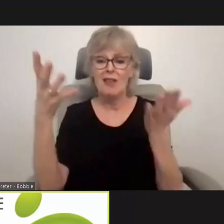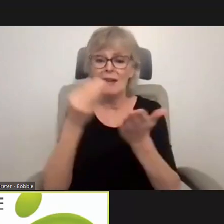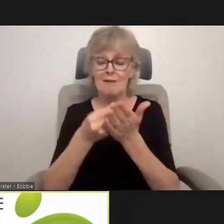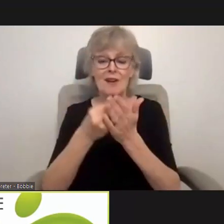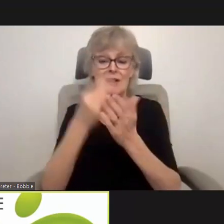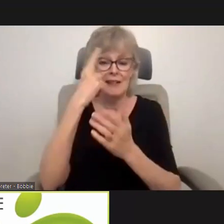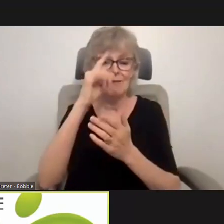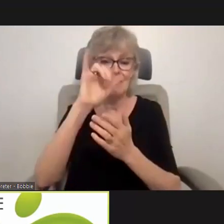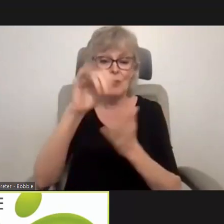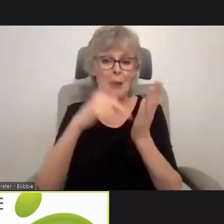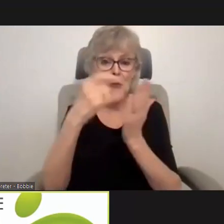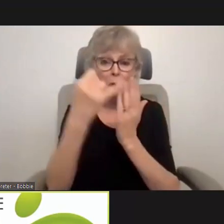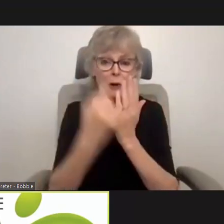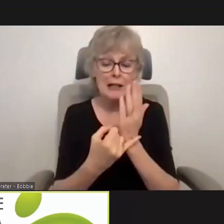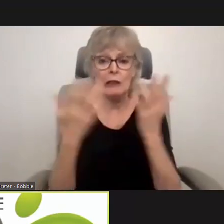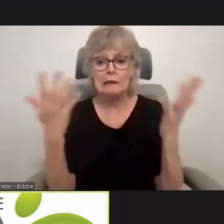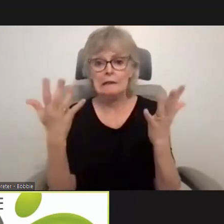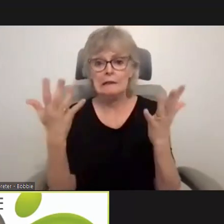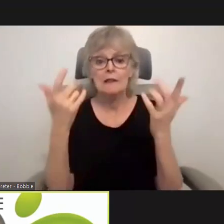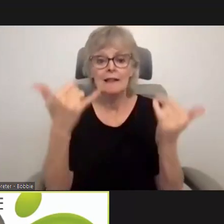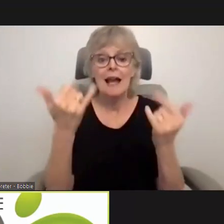So what did we do?